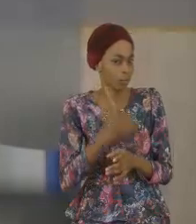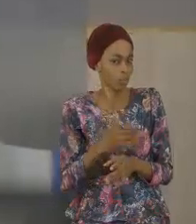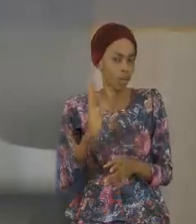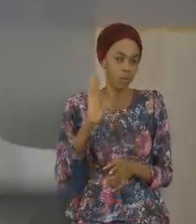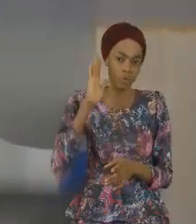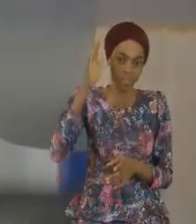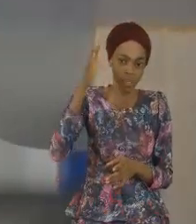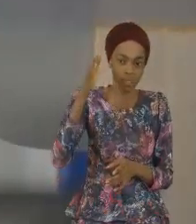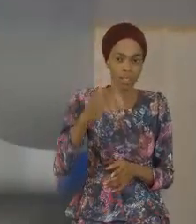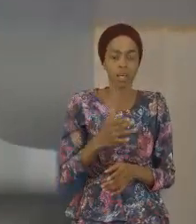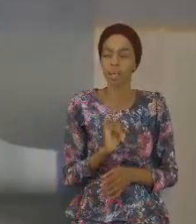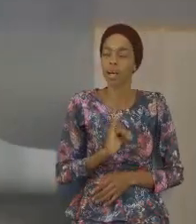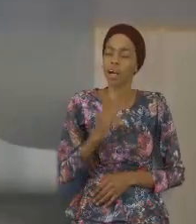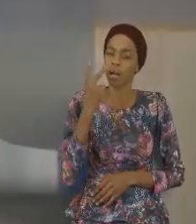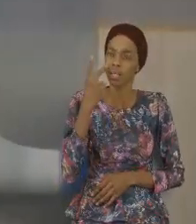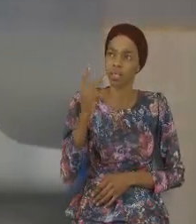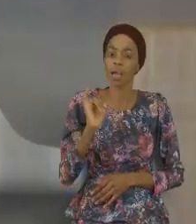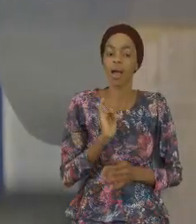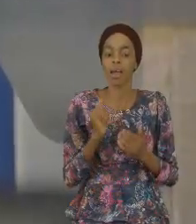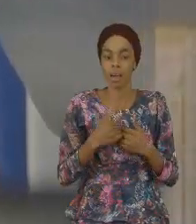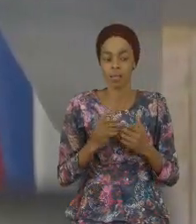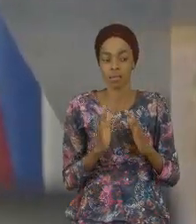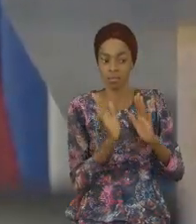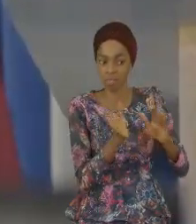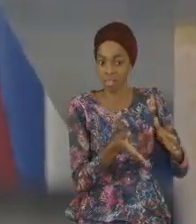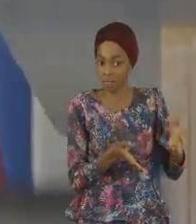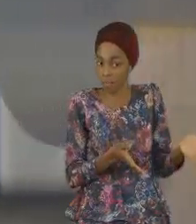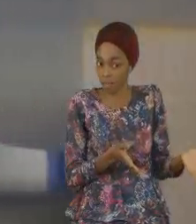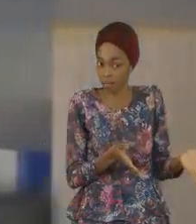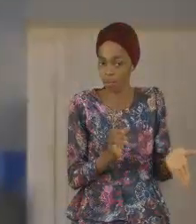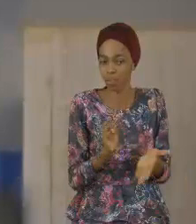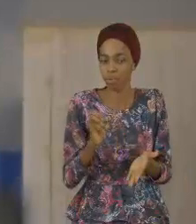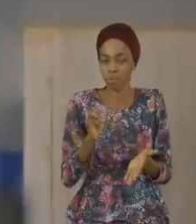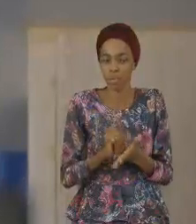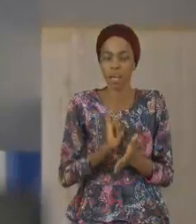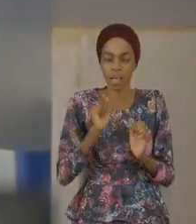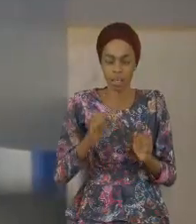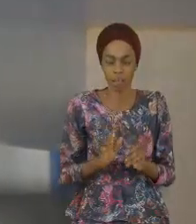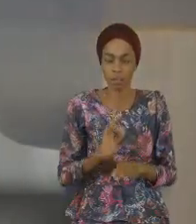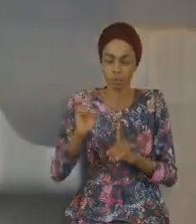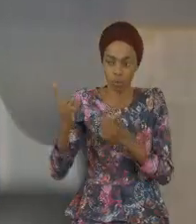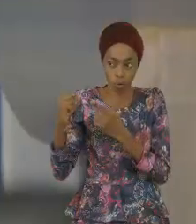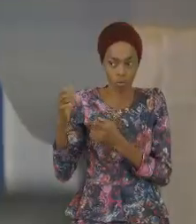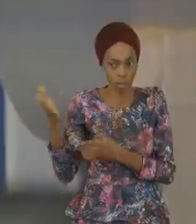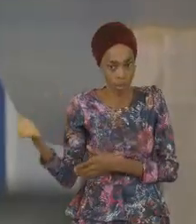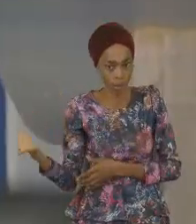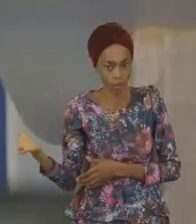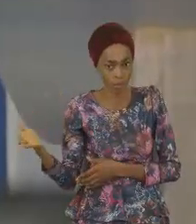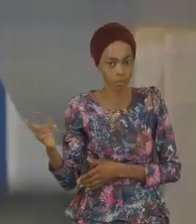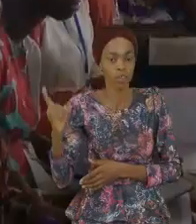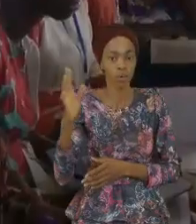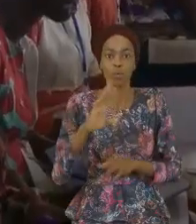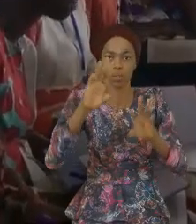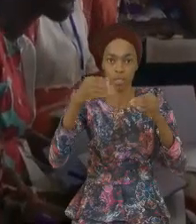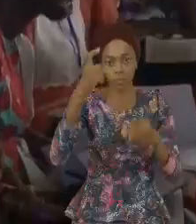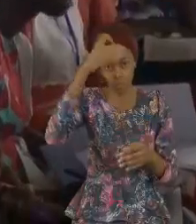destiny. I see I have to depart from there so that I can come up here. The Lord give you